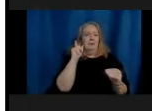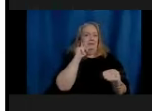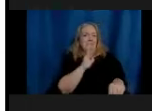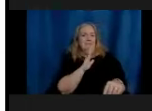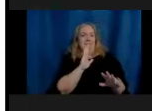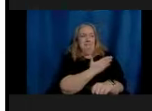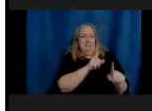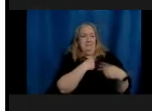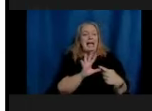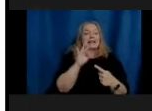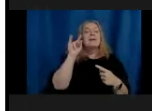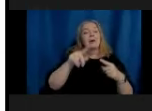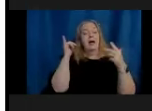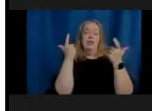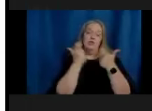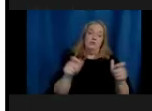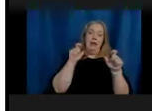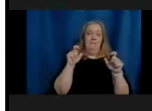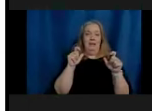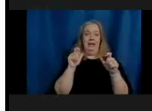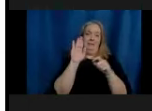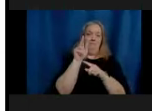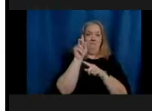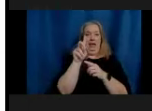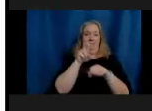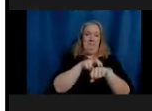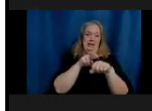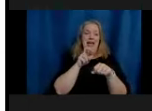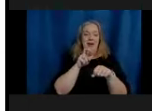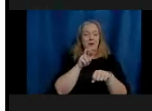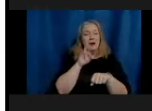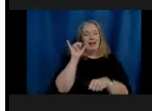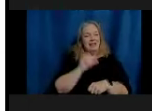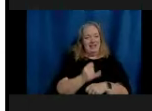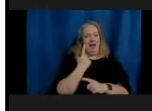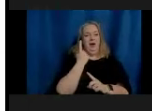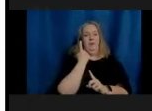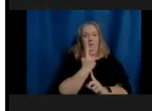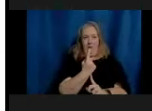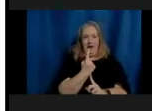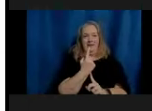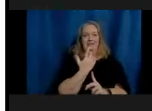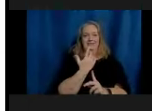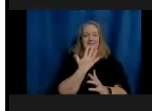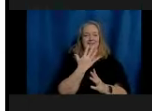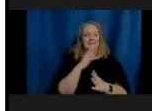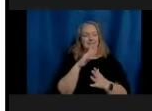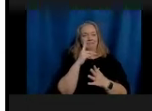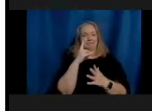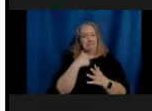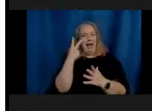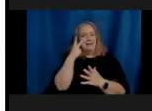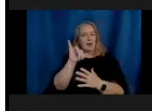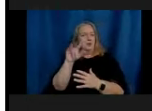but the other songs, I could not find any records of, which is a shame because I really want to know what Idaho polka sounds like. I found